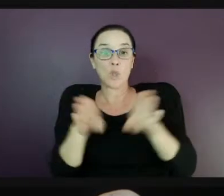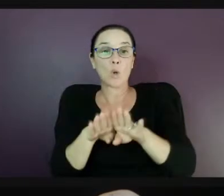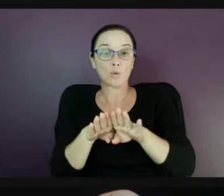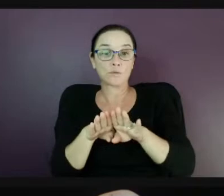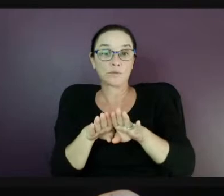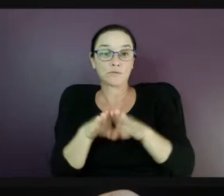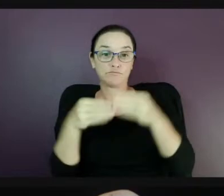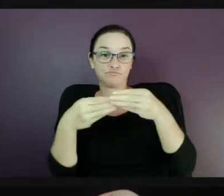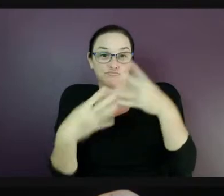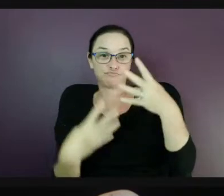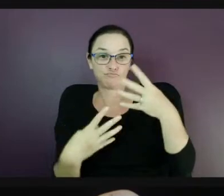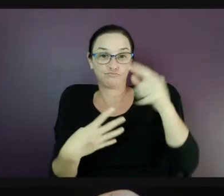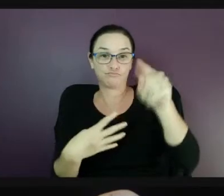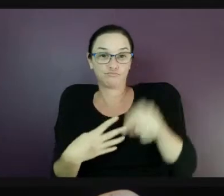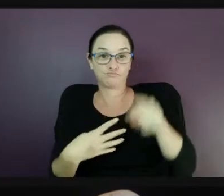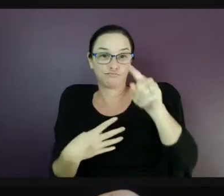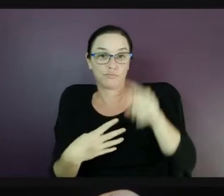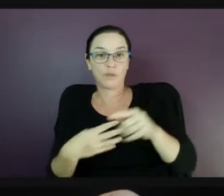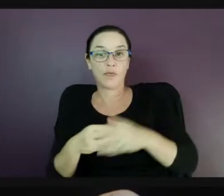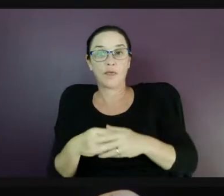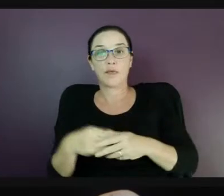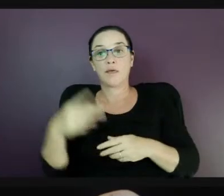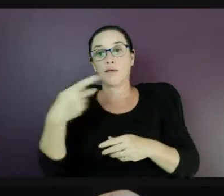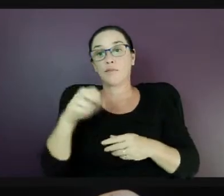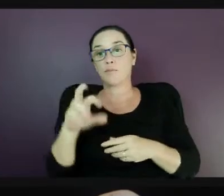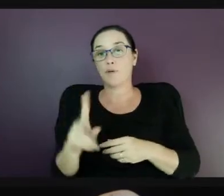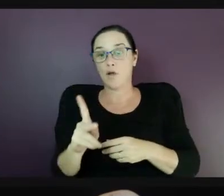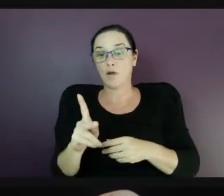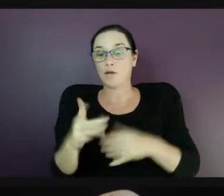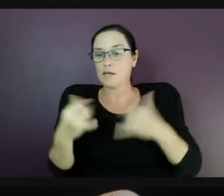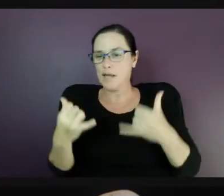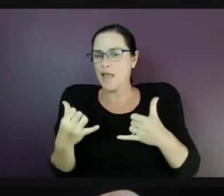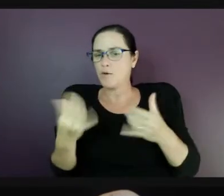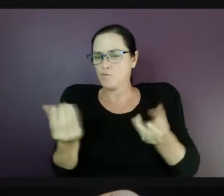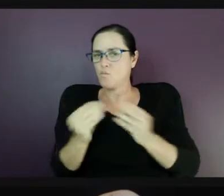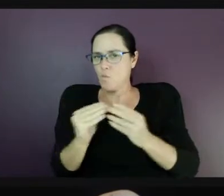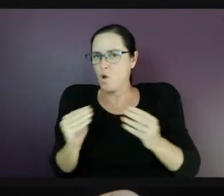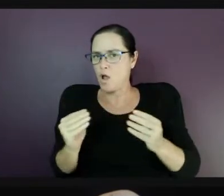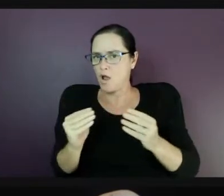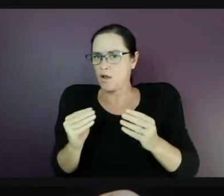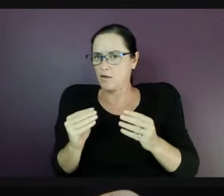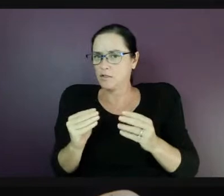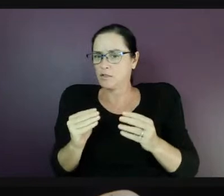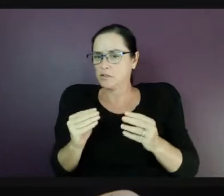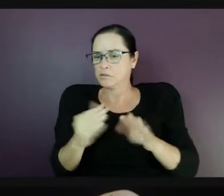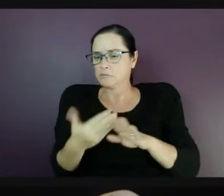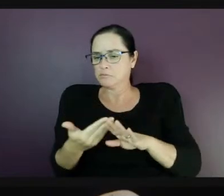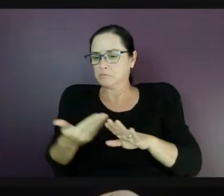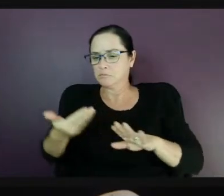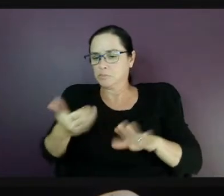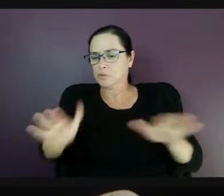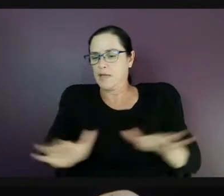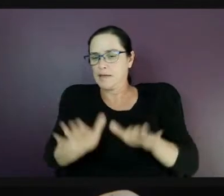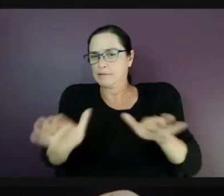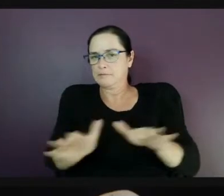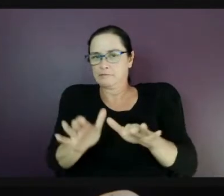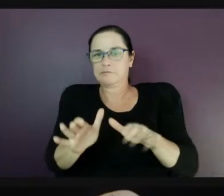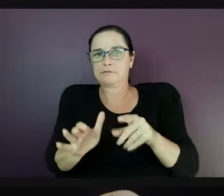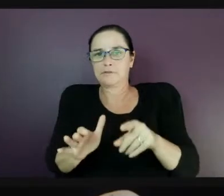inflation. The park has been more proactive now, and they're closing further areas. There's a lot of text on here, but they very